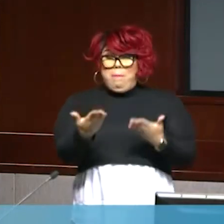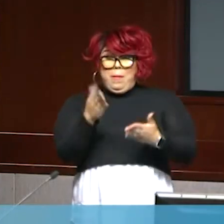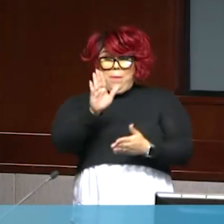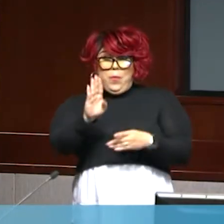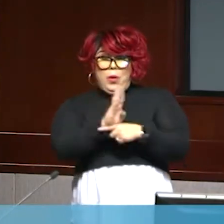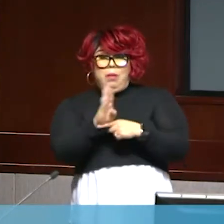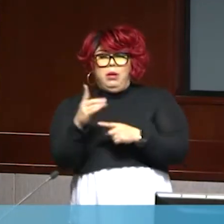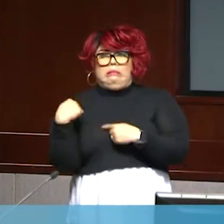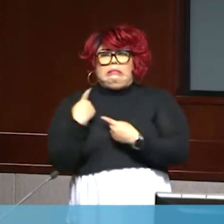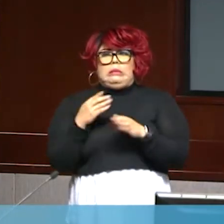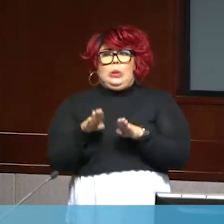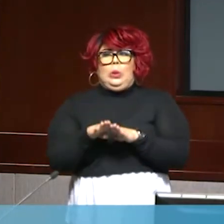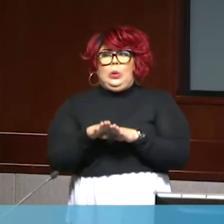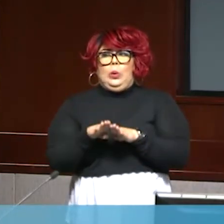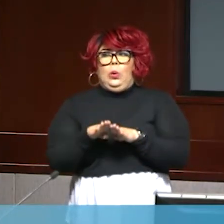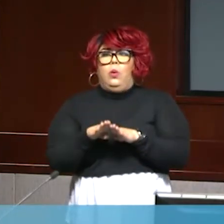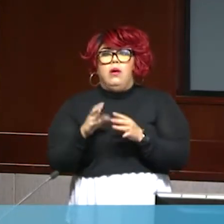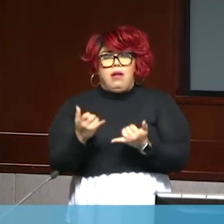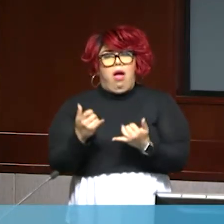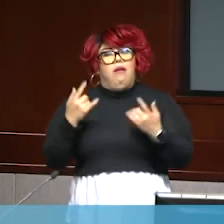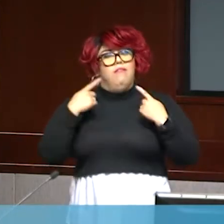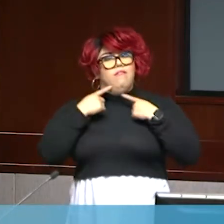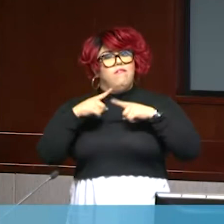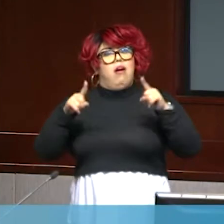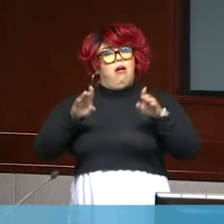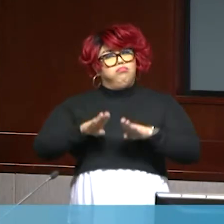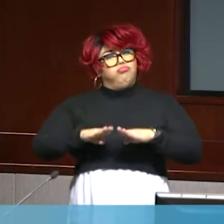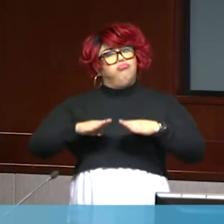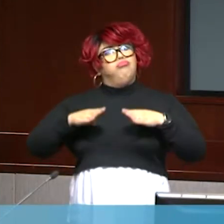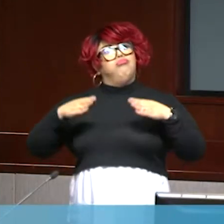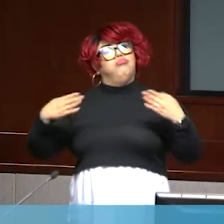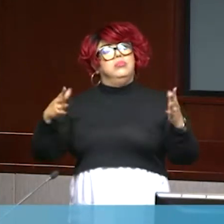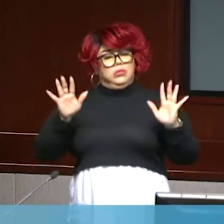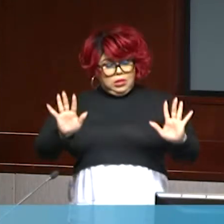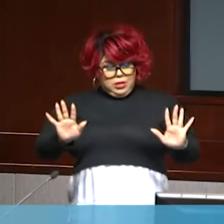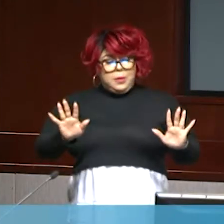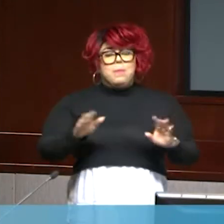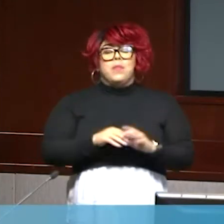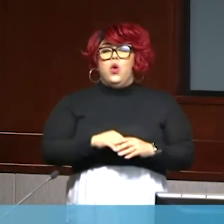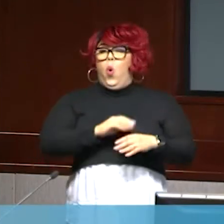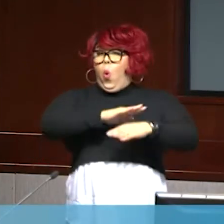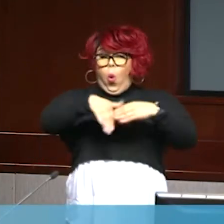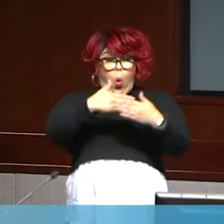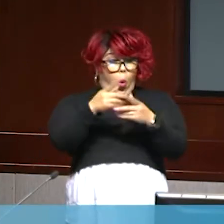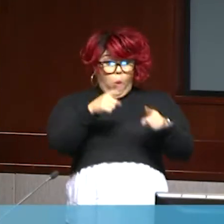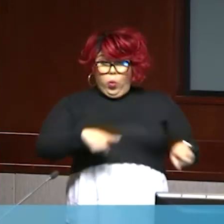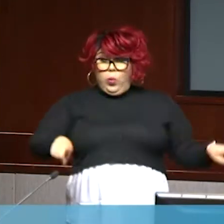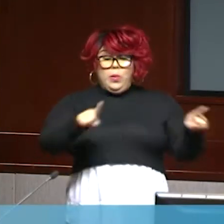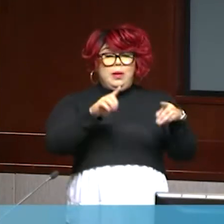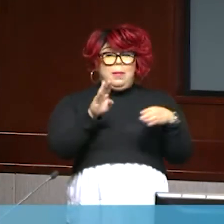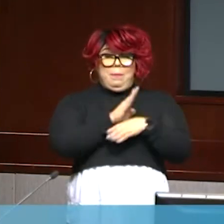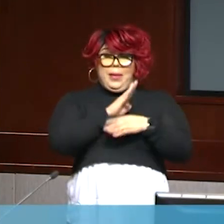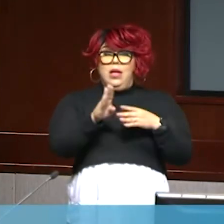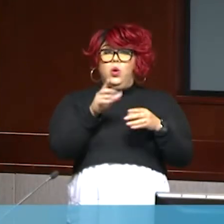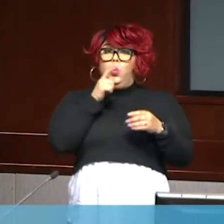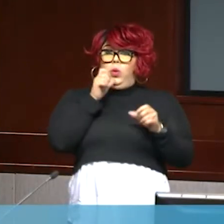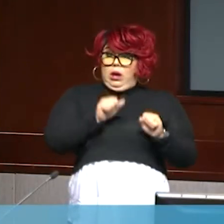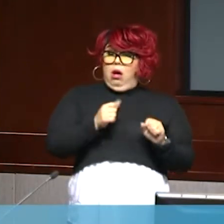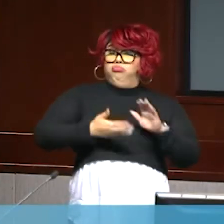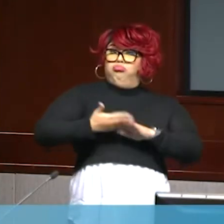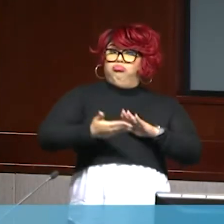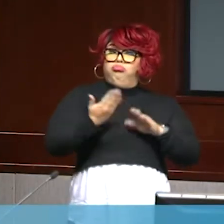by the state, but you're now allowed to begin reopening, all businesses that are allowed to reopen and operate right